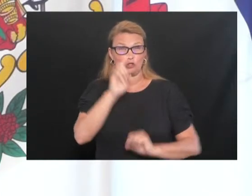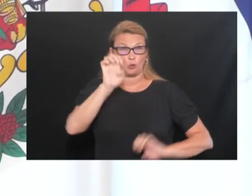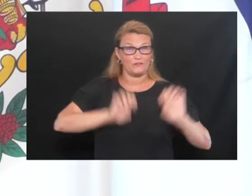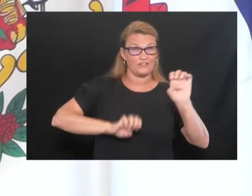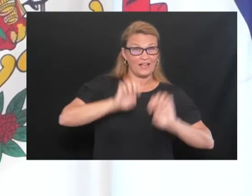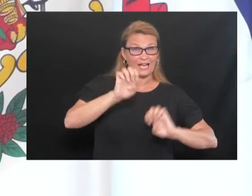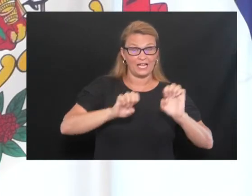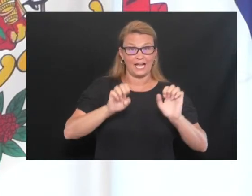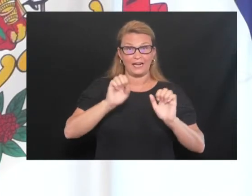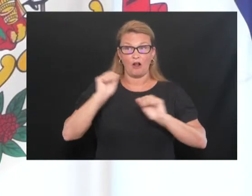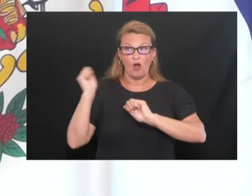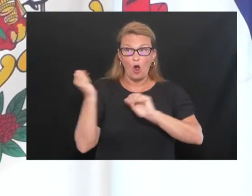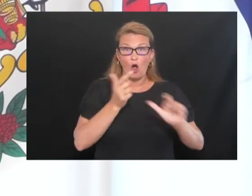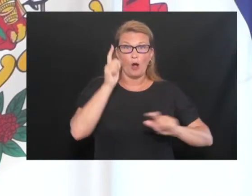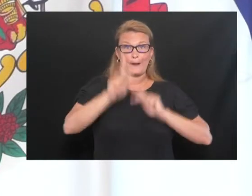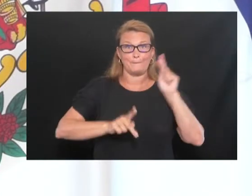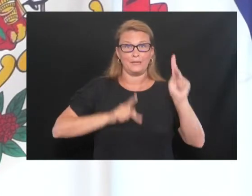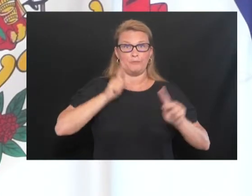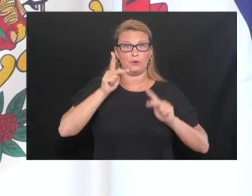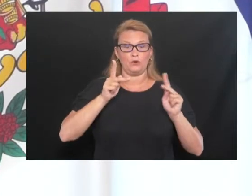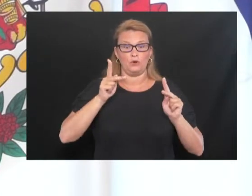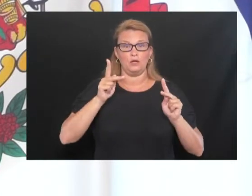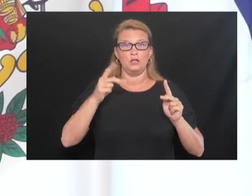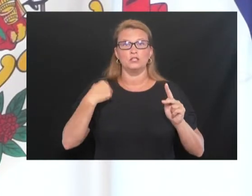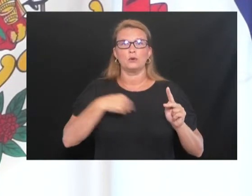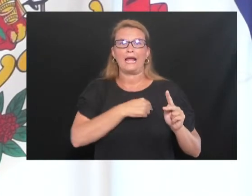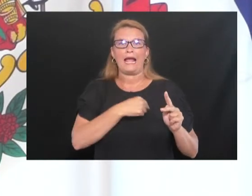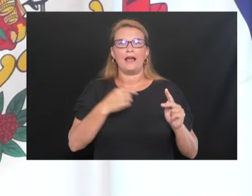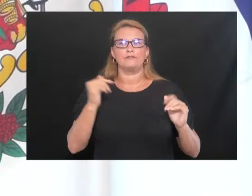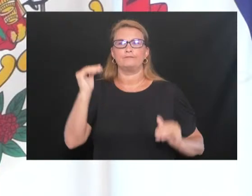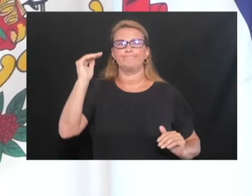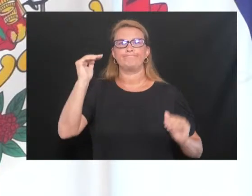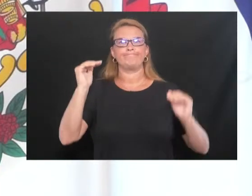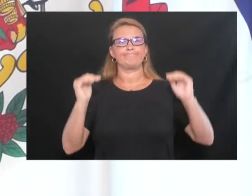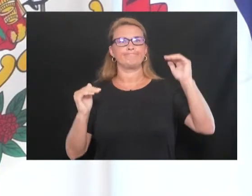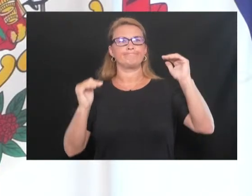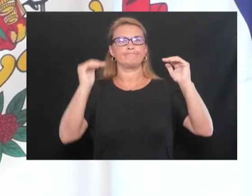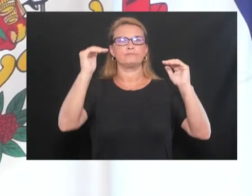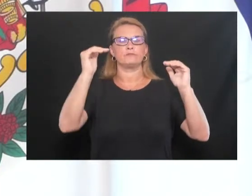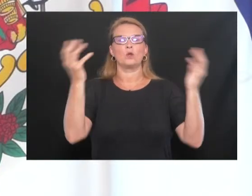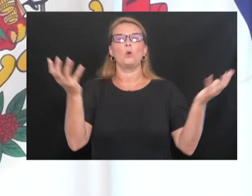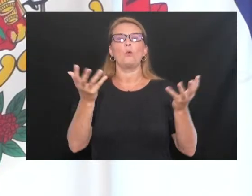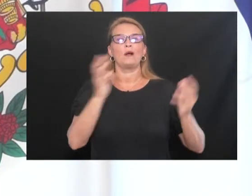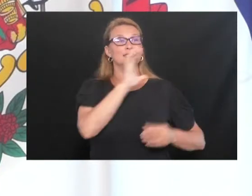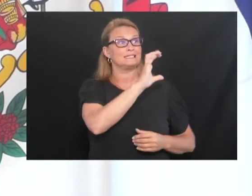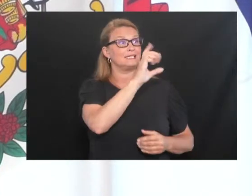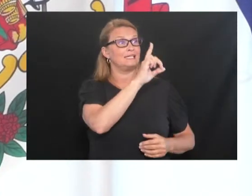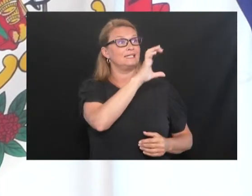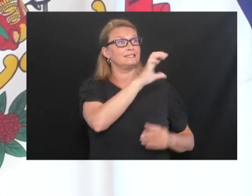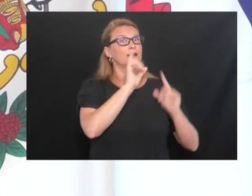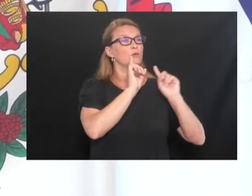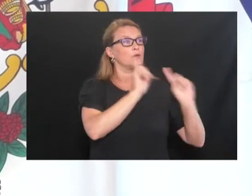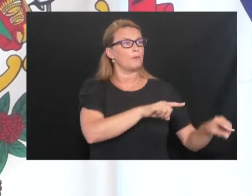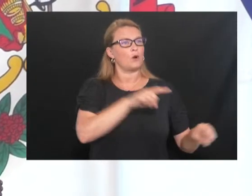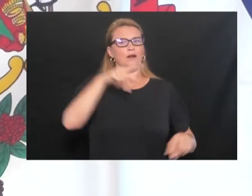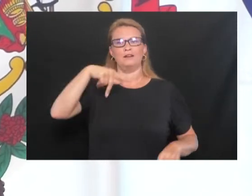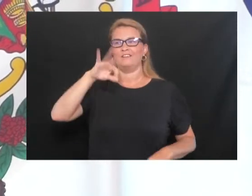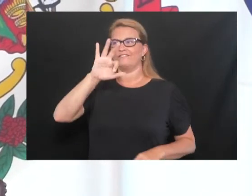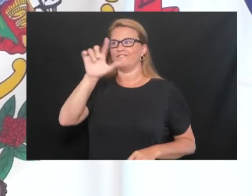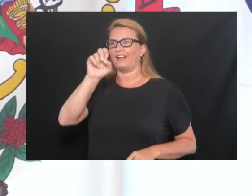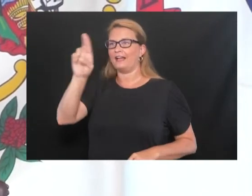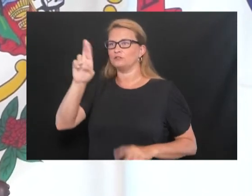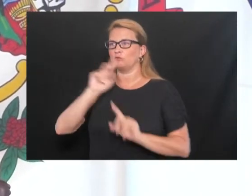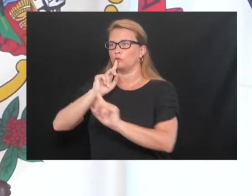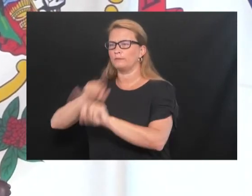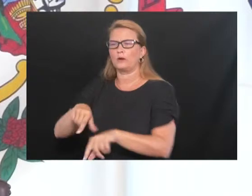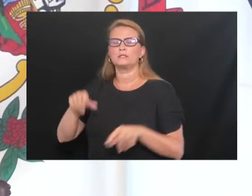person, and we can come up to a level of what the CDC or Pfizer or whomever